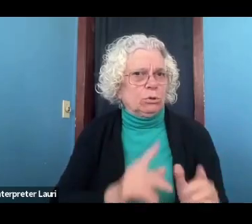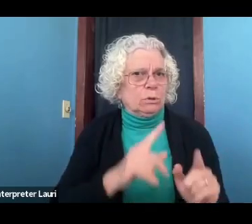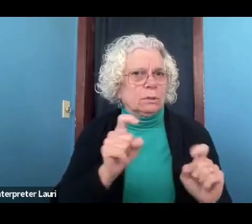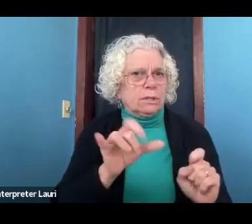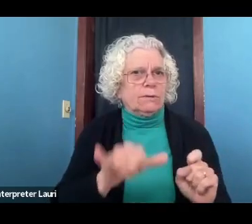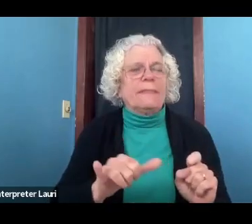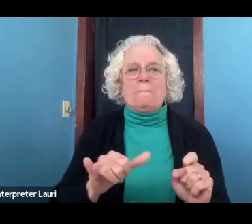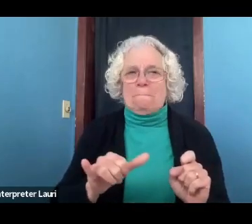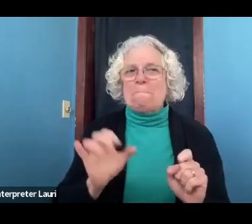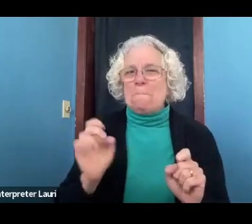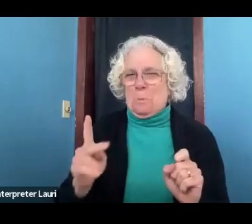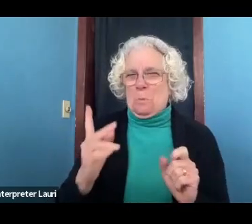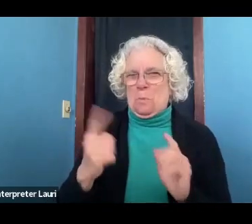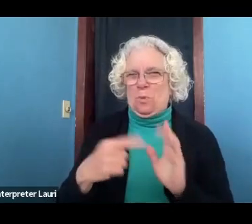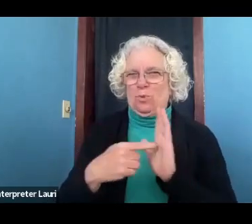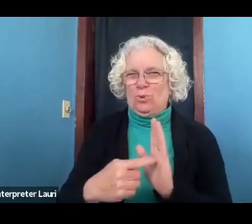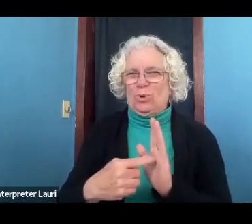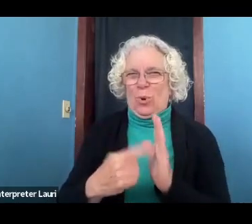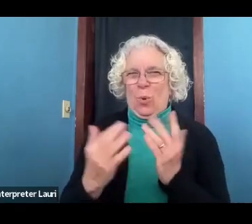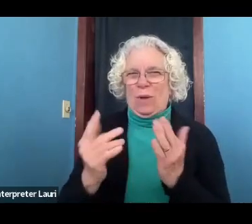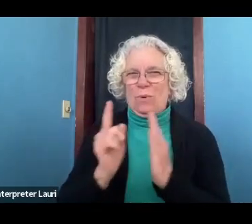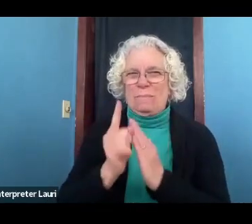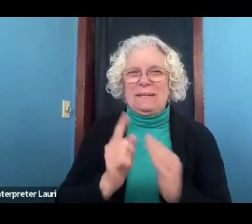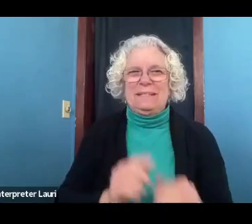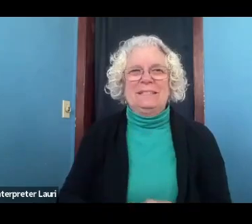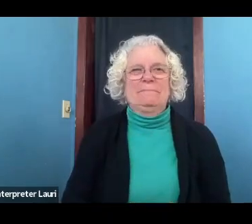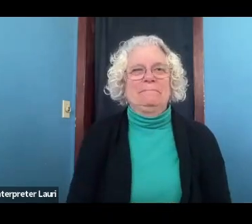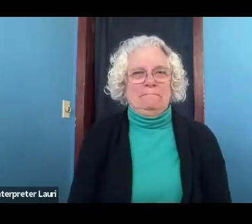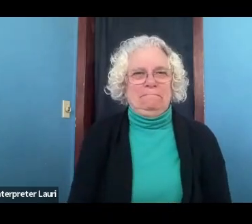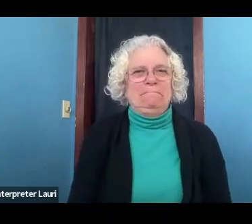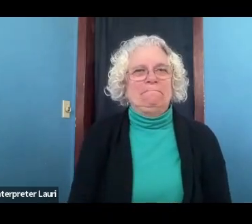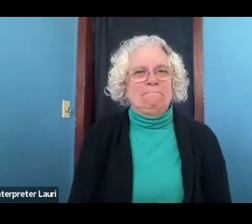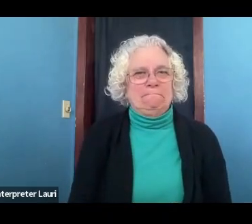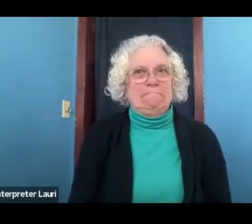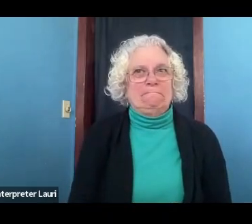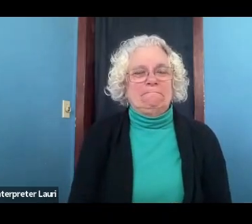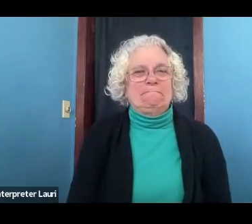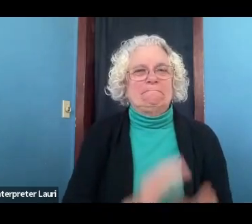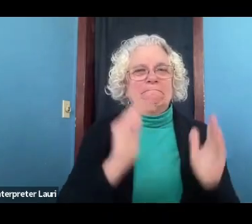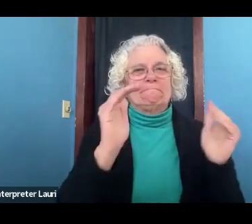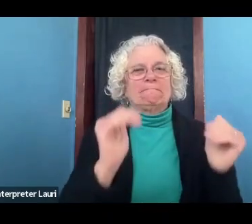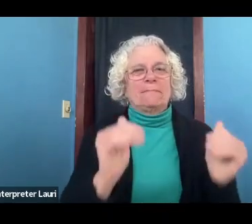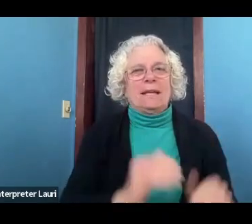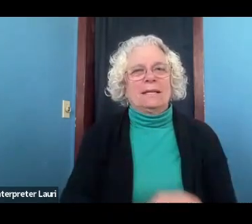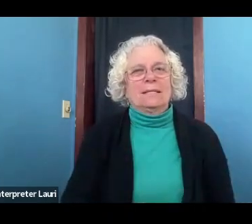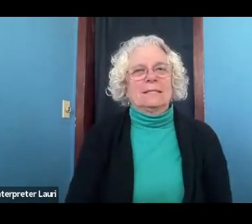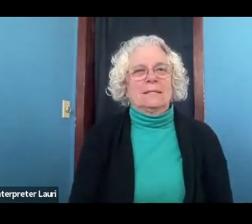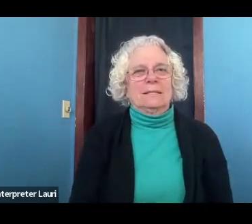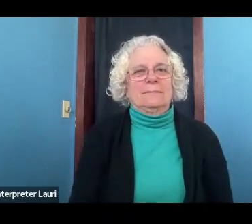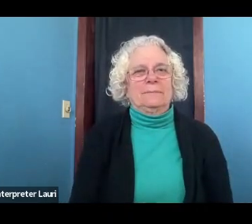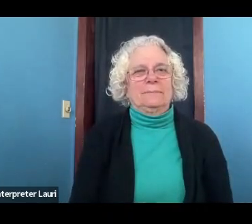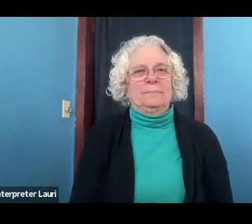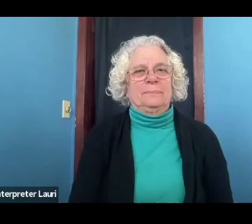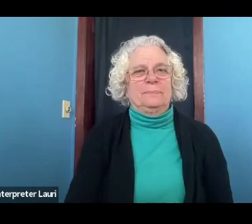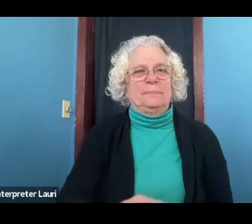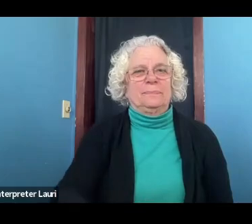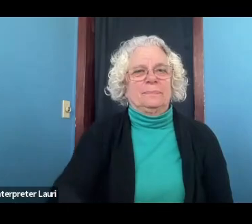document and we'll see. We'll see here. Let's go to the next slide.